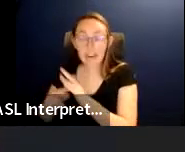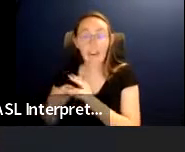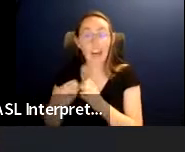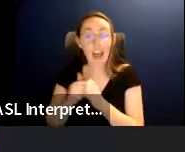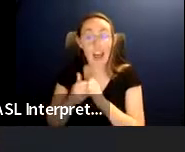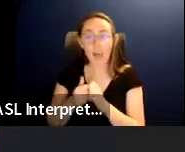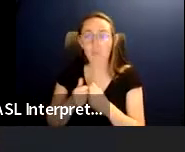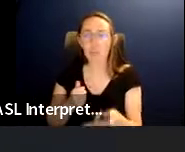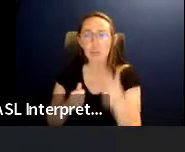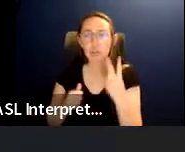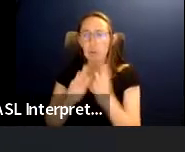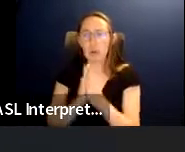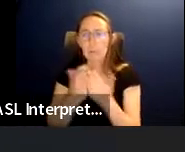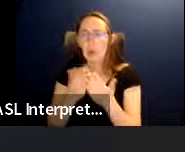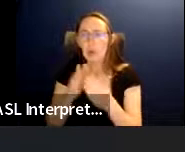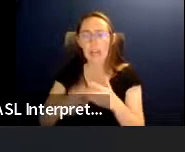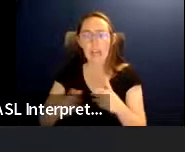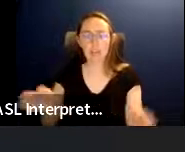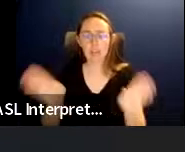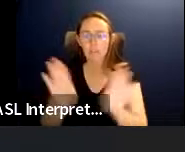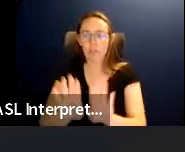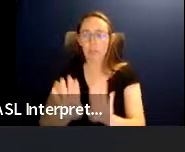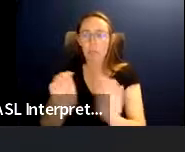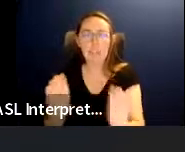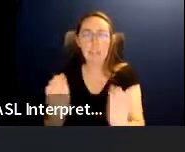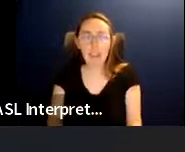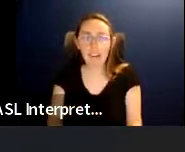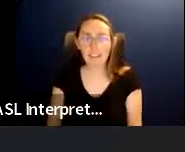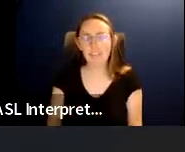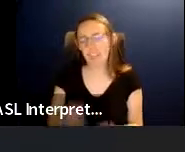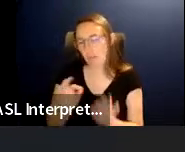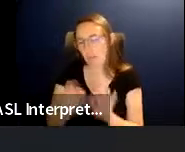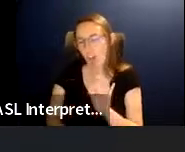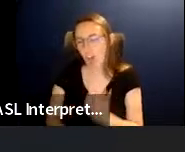2 bookends. It's pretty simple.